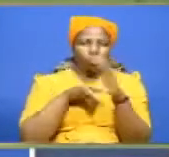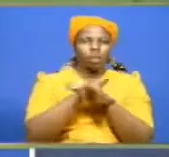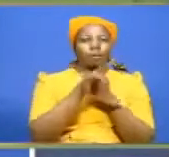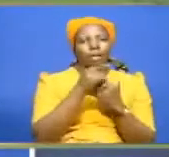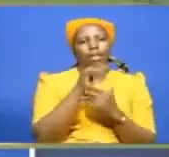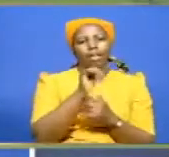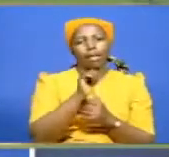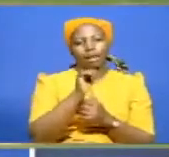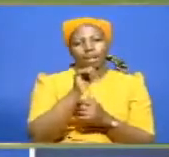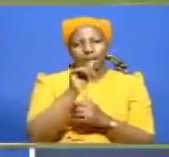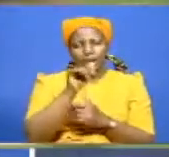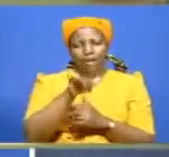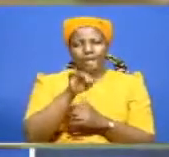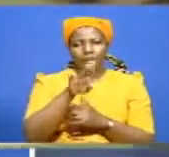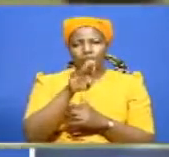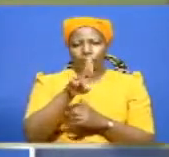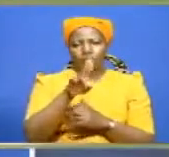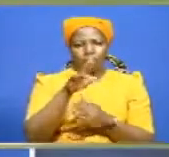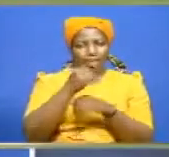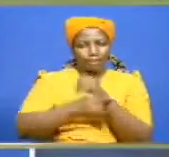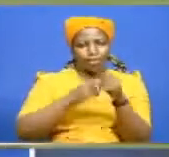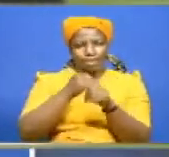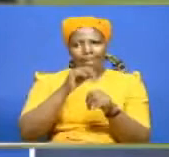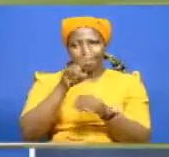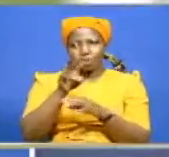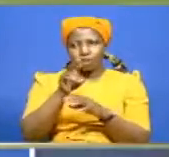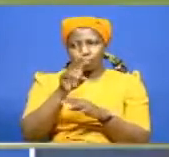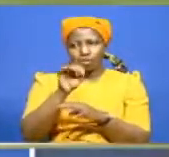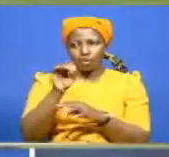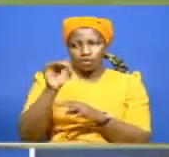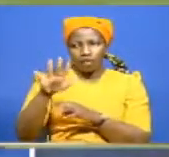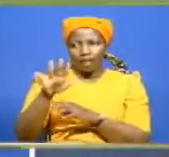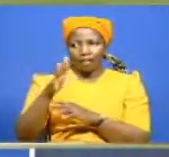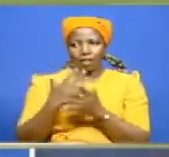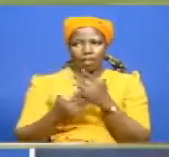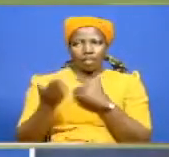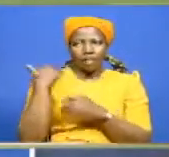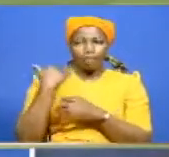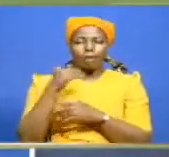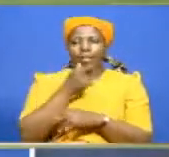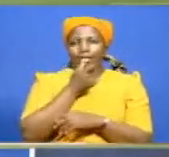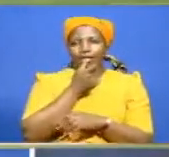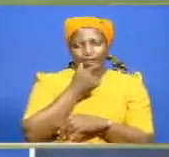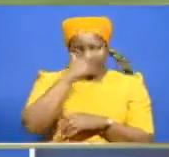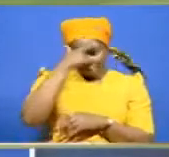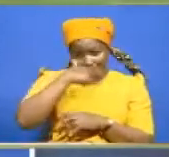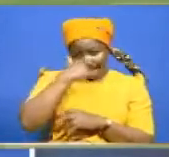Gamba Osaka in the year 2005. The former Thika United, Gor Mahia and Tusker